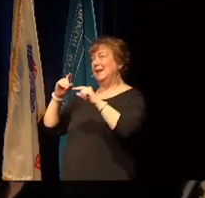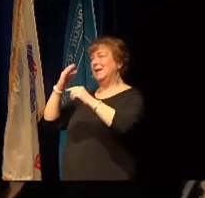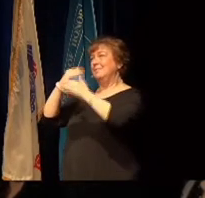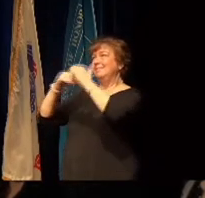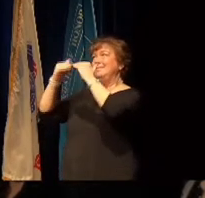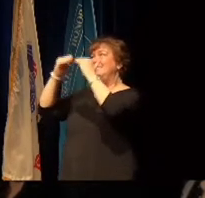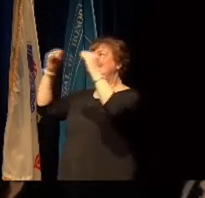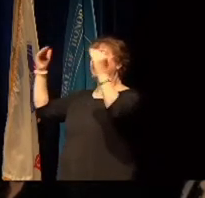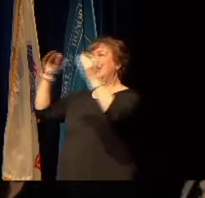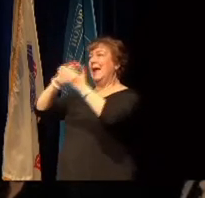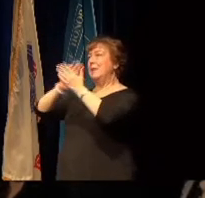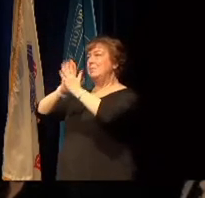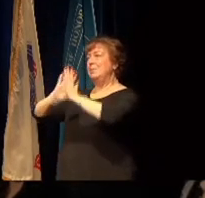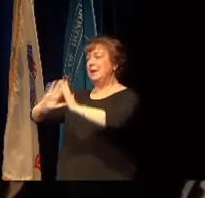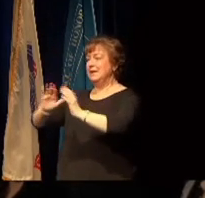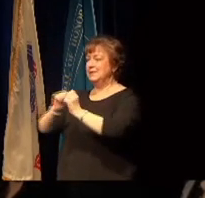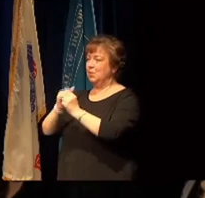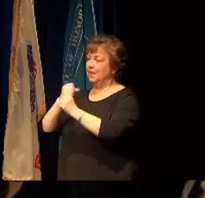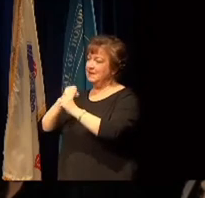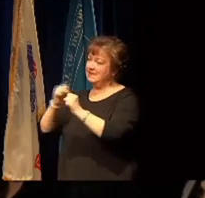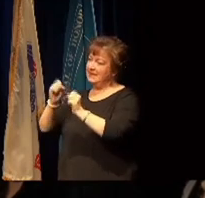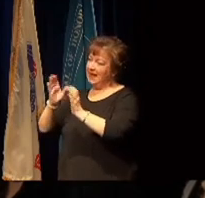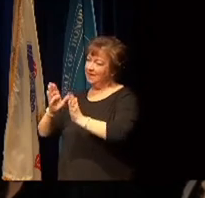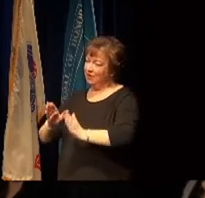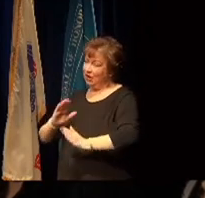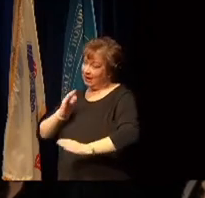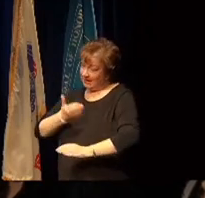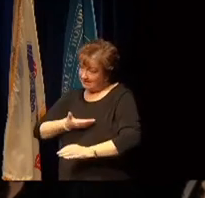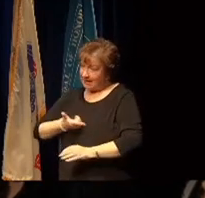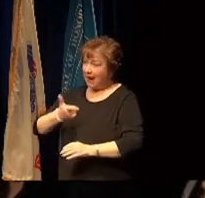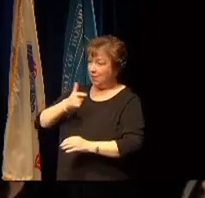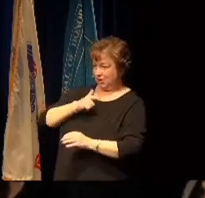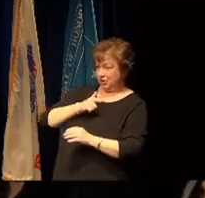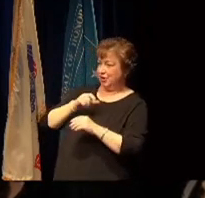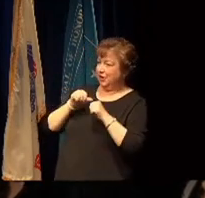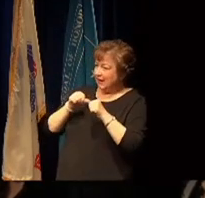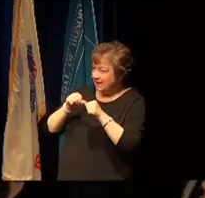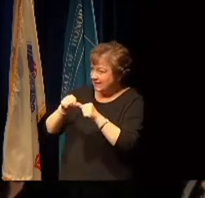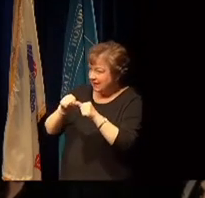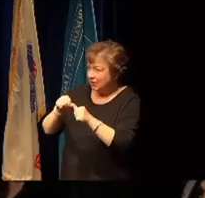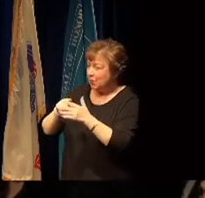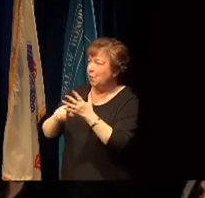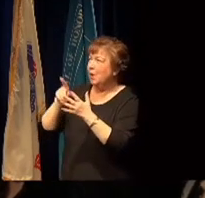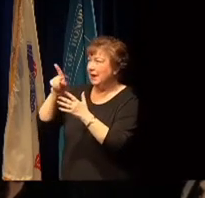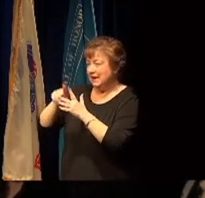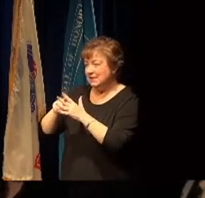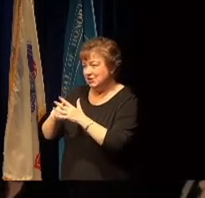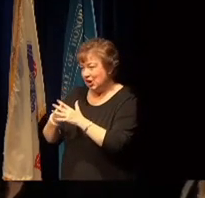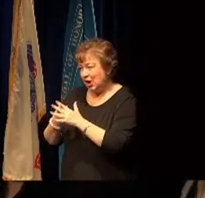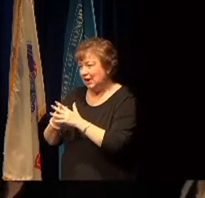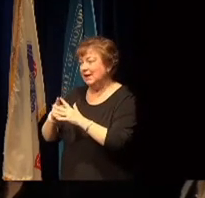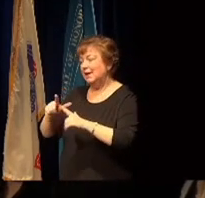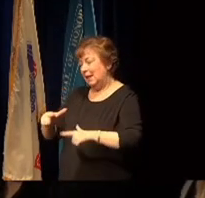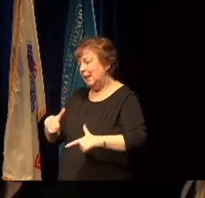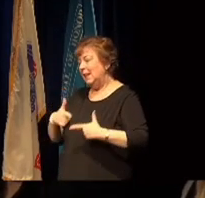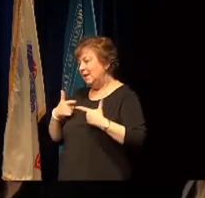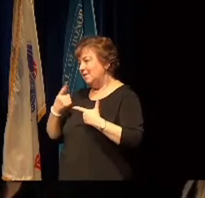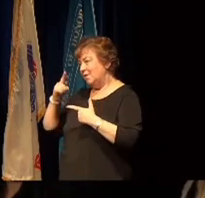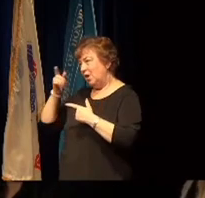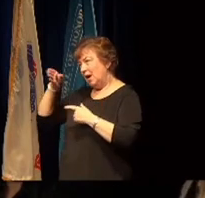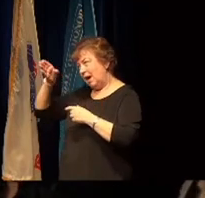it's honestly our turn now to continue what we started and to live for God's honor as he would want us to. So.